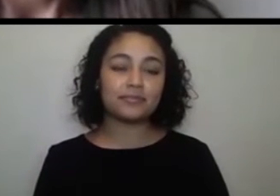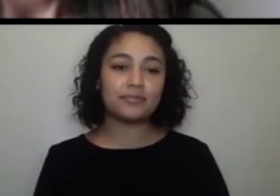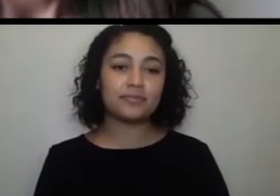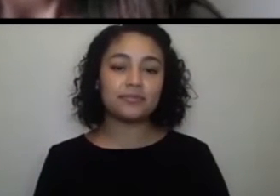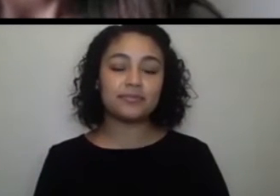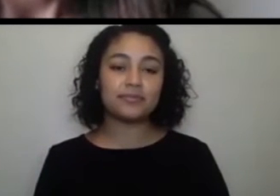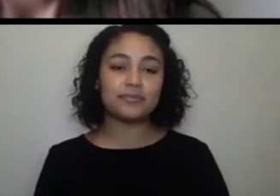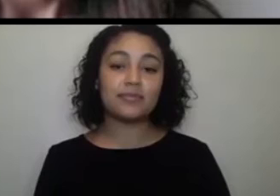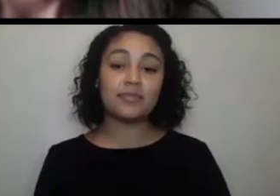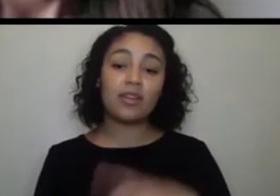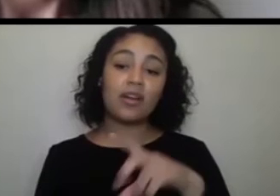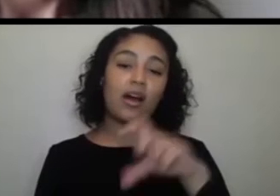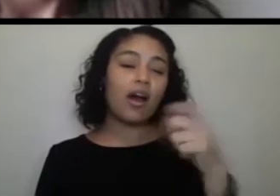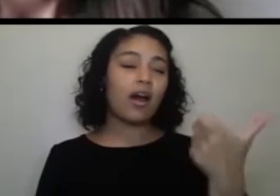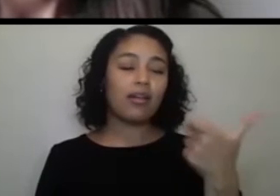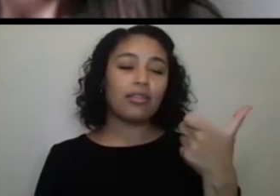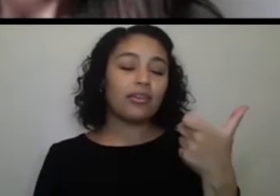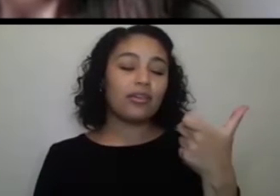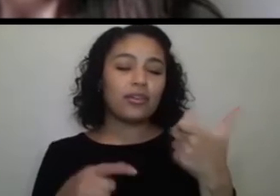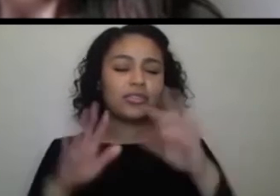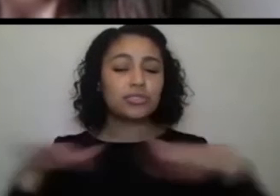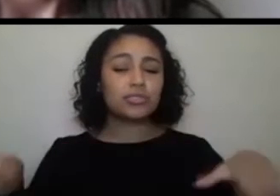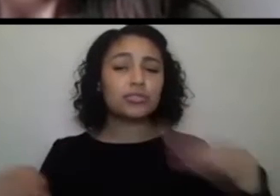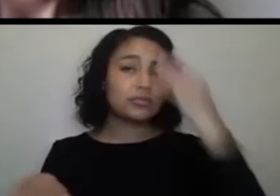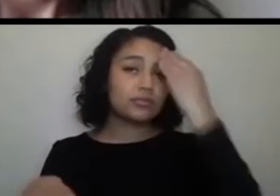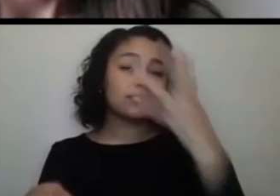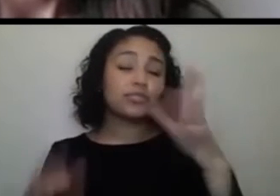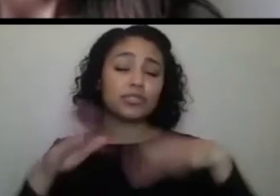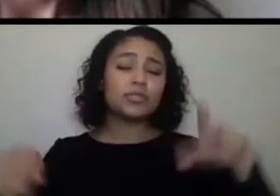need supervision and learning also. So I